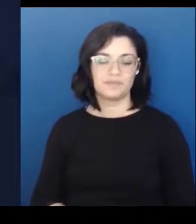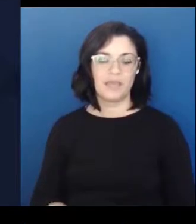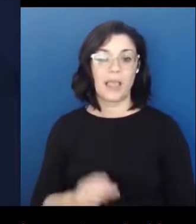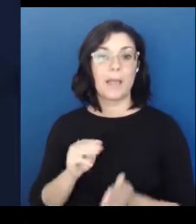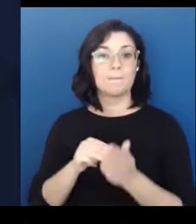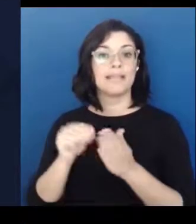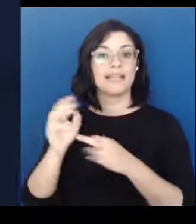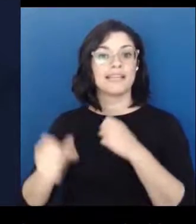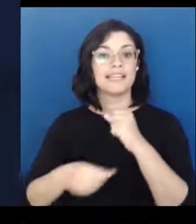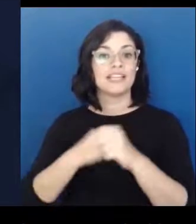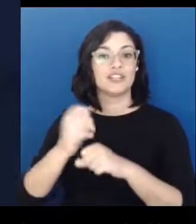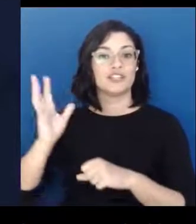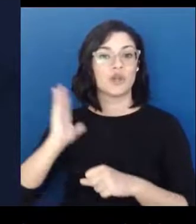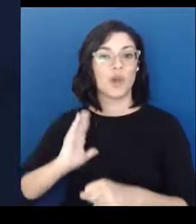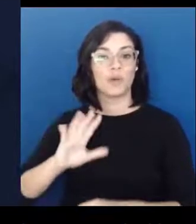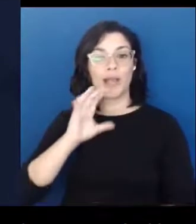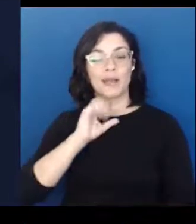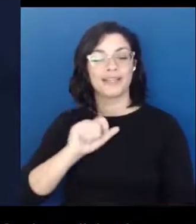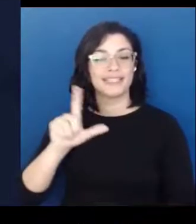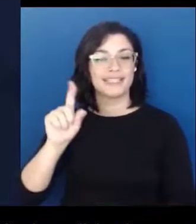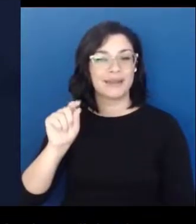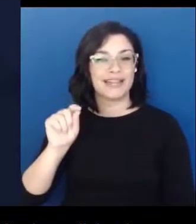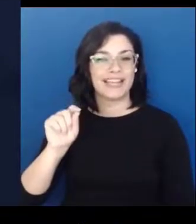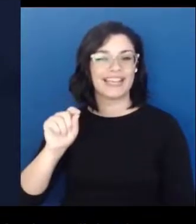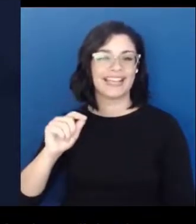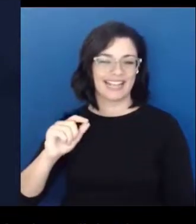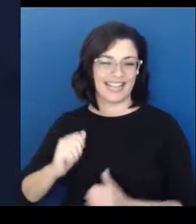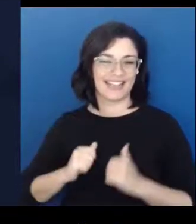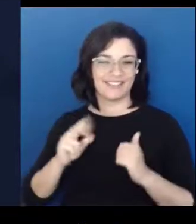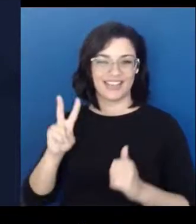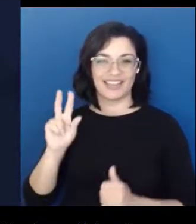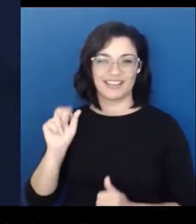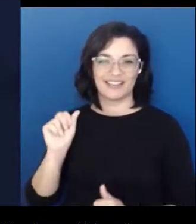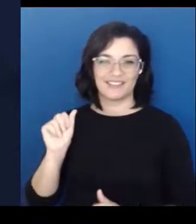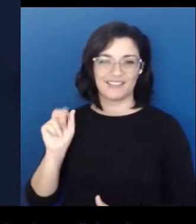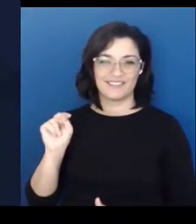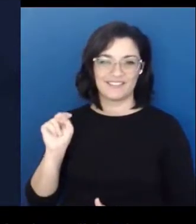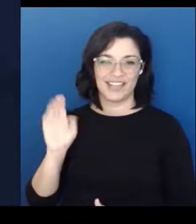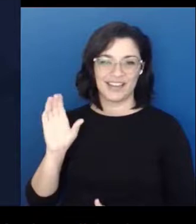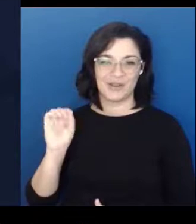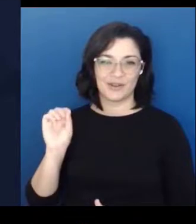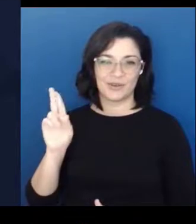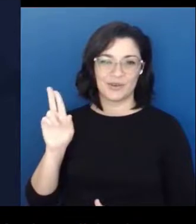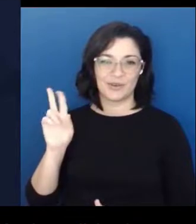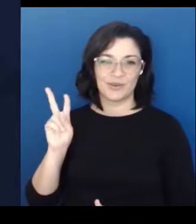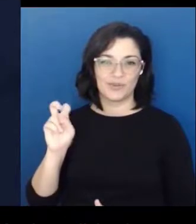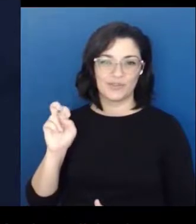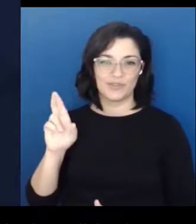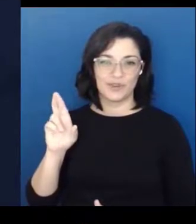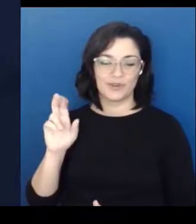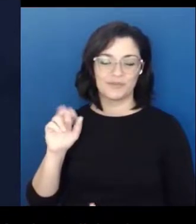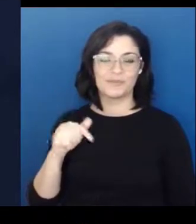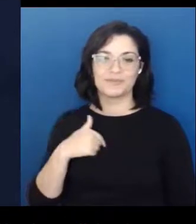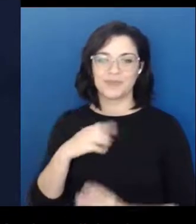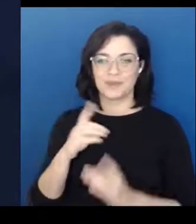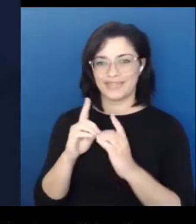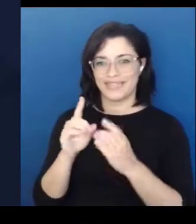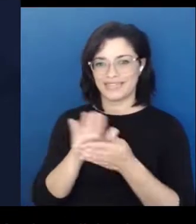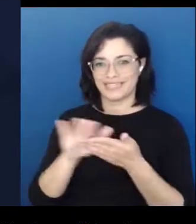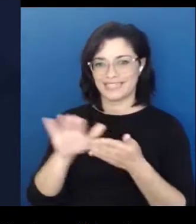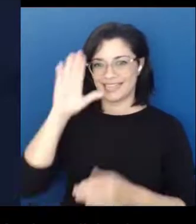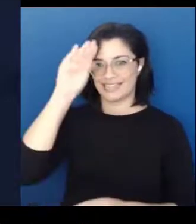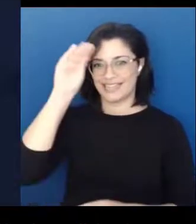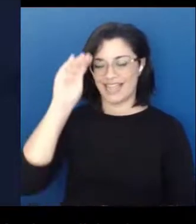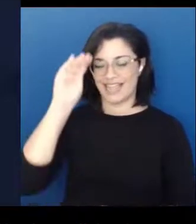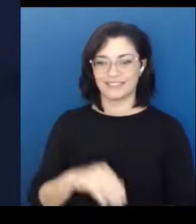Vancouver, and I was dating this nice guy whose name I can't remember. So we'll just call